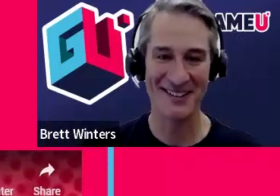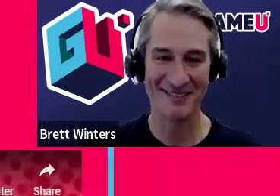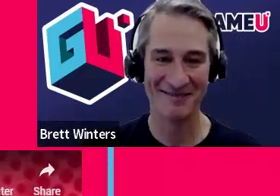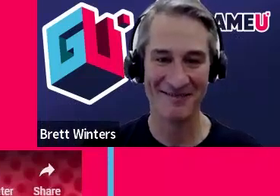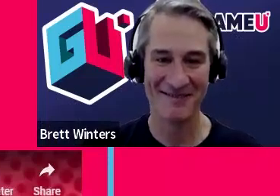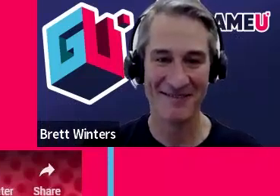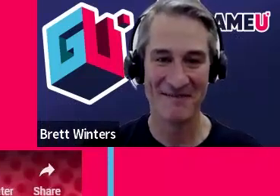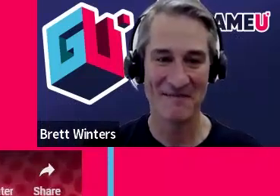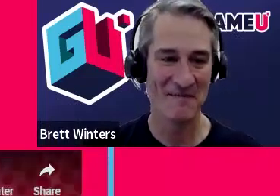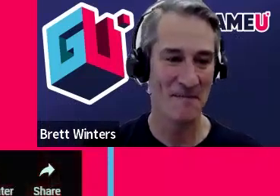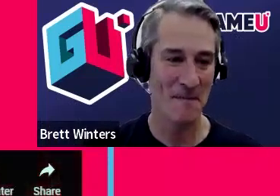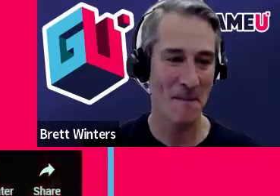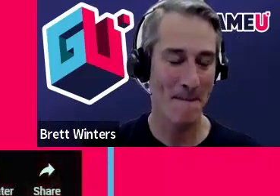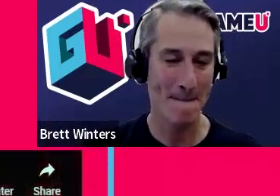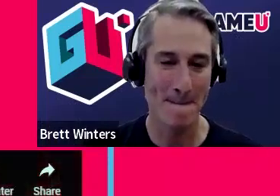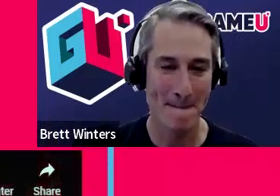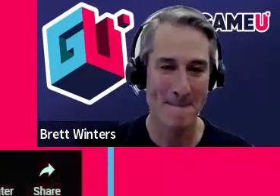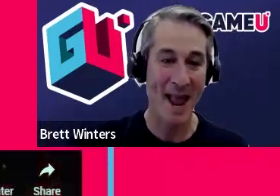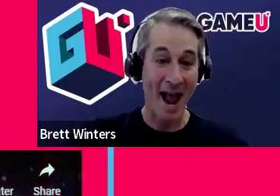please enjoy.